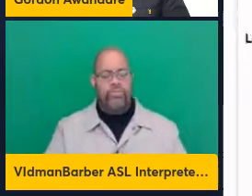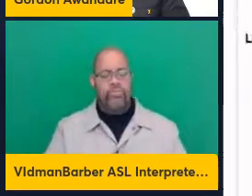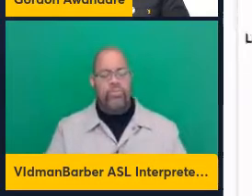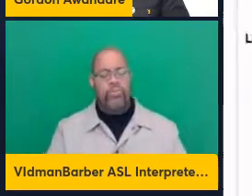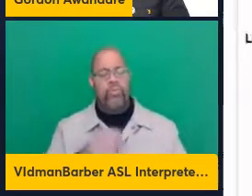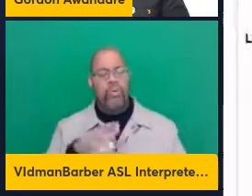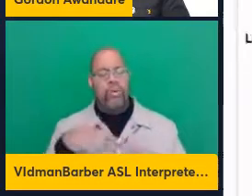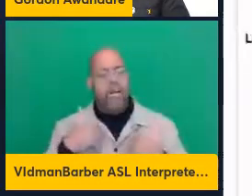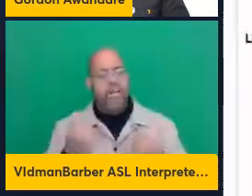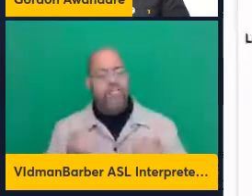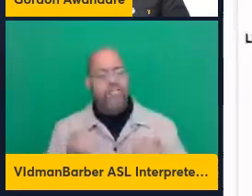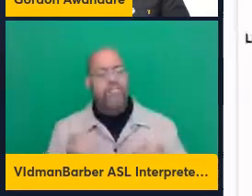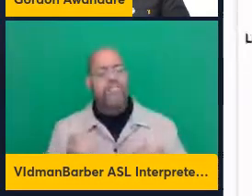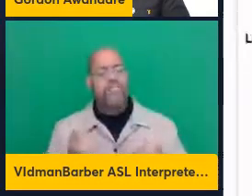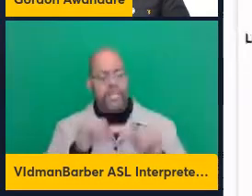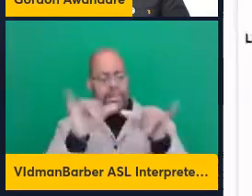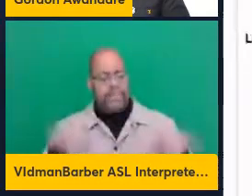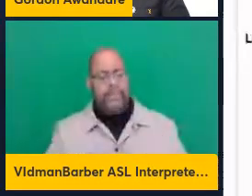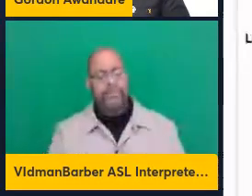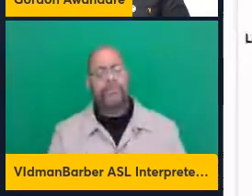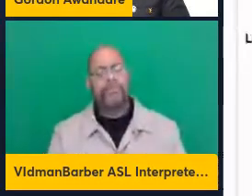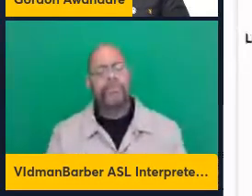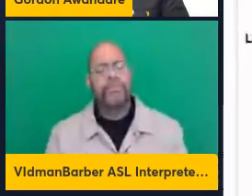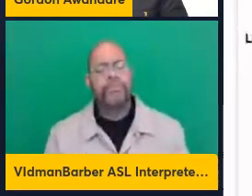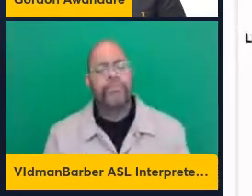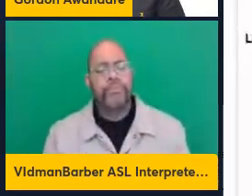health systems.